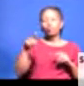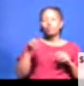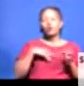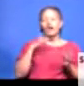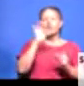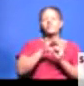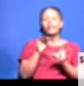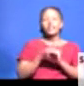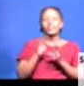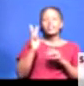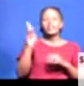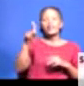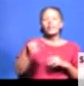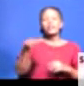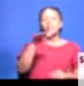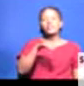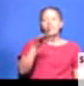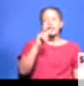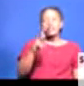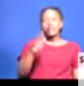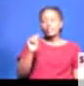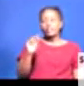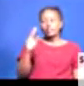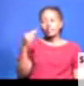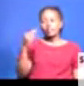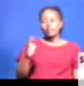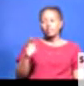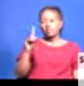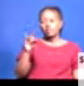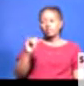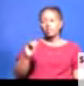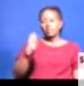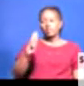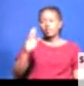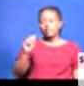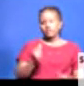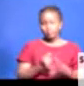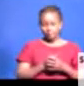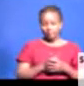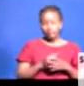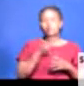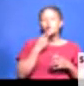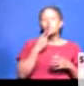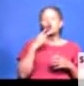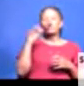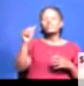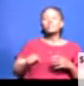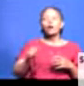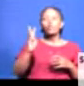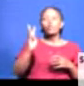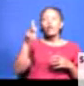of Parliament for Kacheliba constituency. Incumbent Member of Parliament for Pokot South constituency David